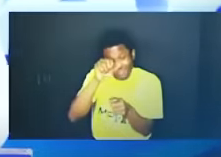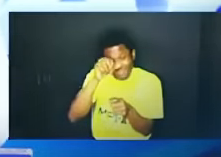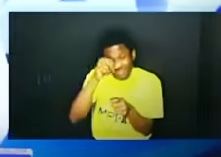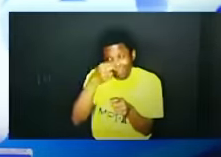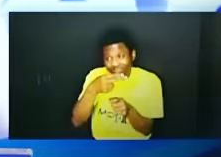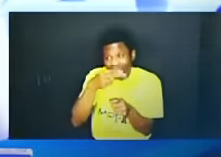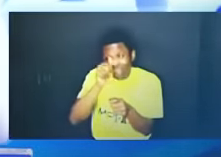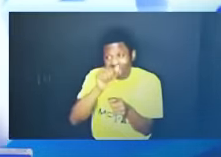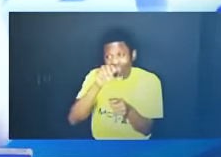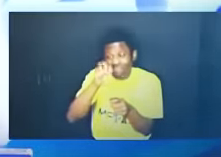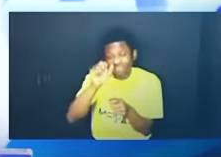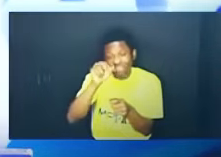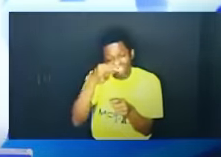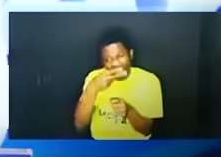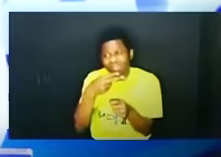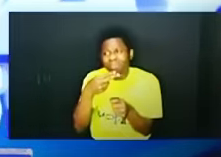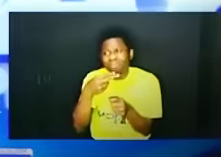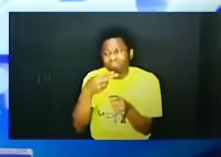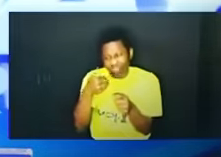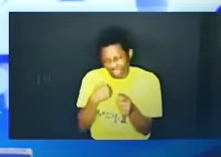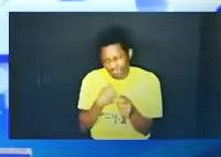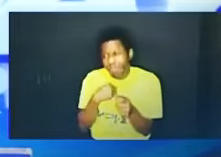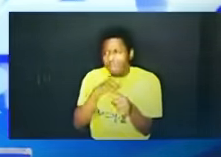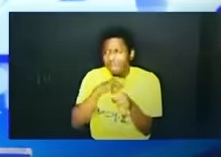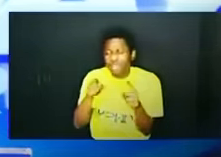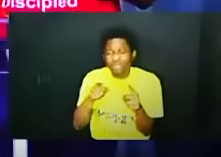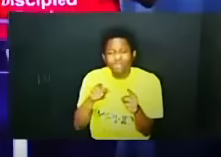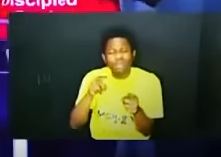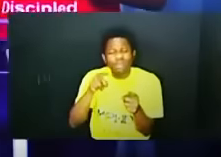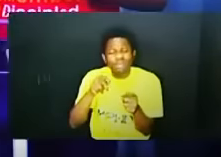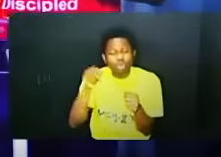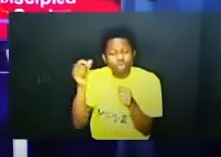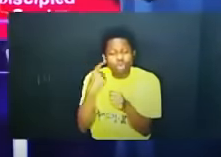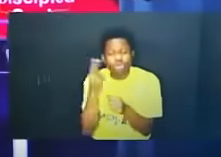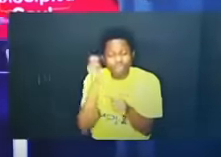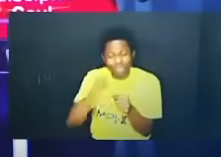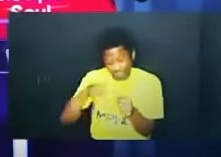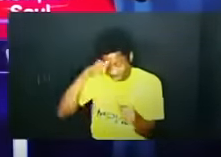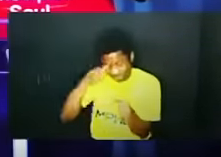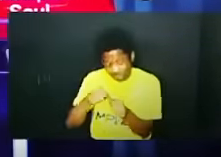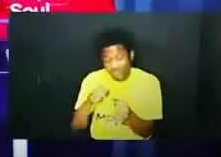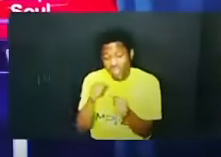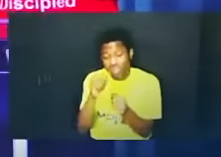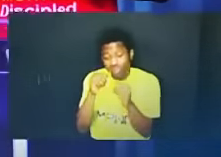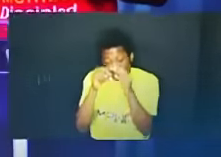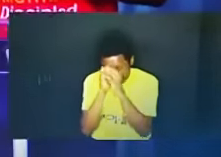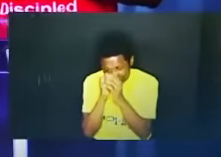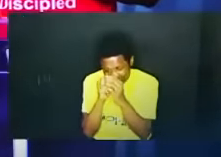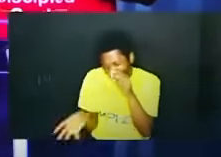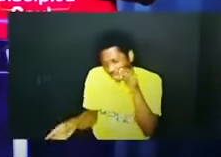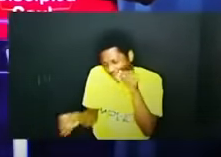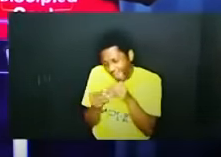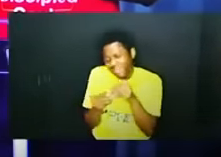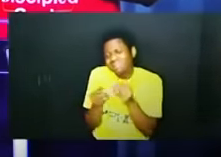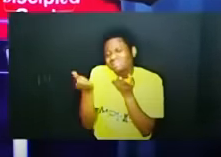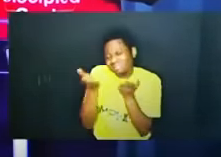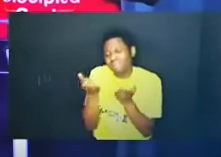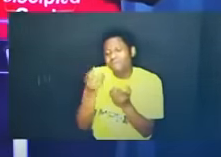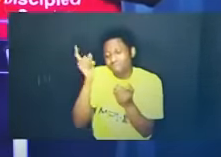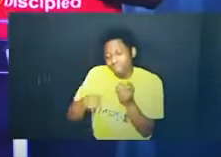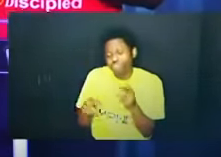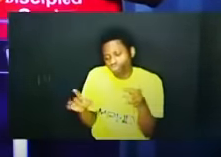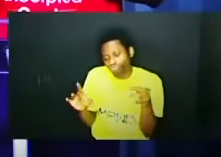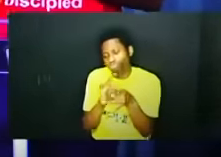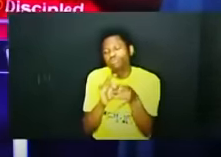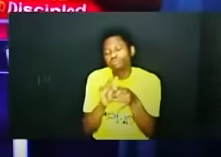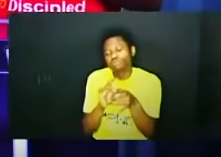is. Worship also means to serve. And bibi bi ma wo kan sori ho asem no. Un se ensemfo amienu eyi ne ho adi wo ma un